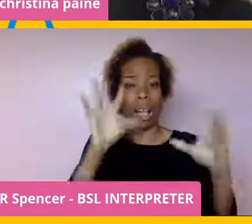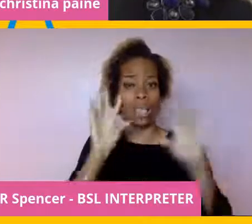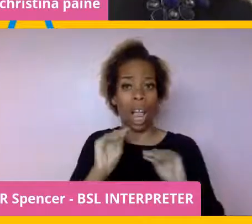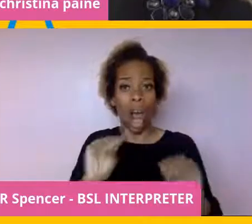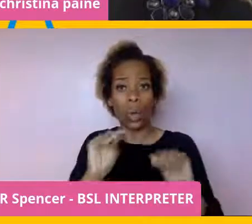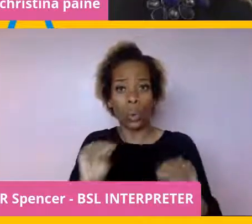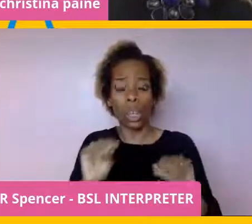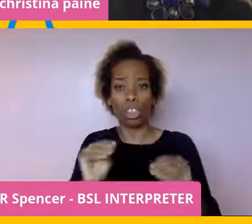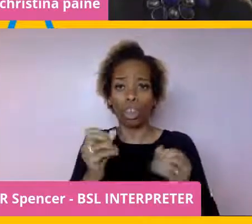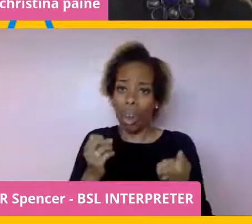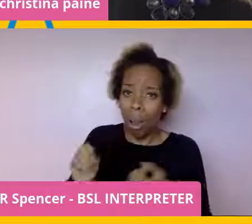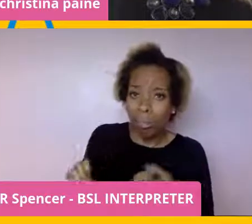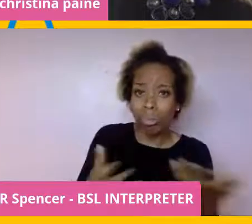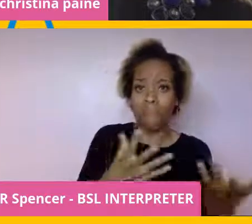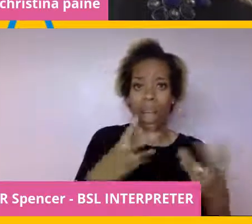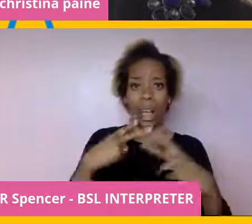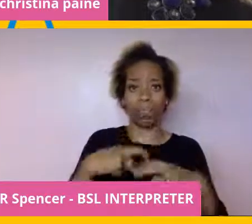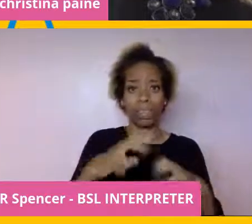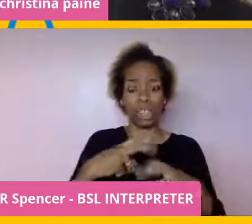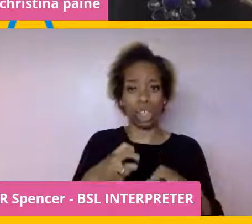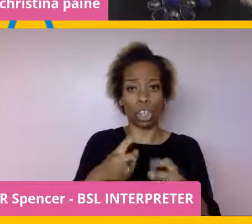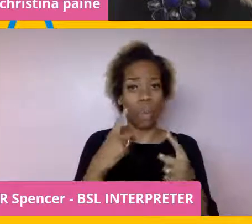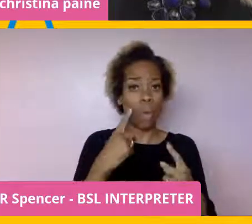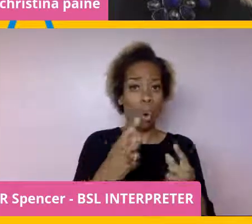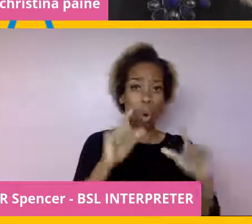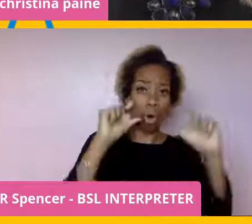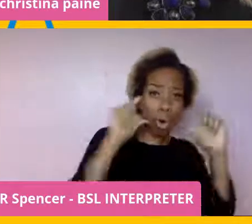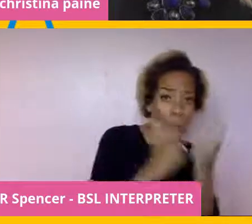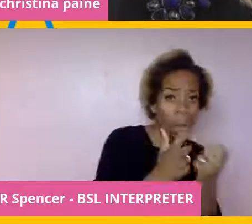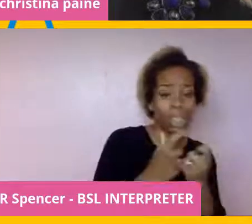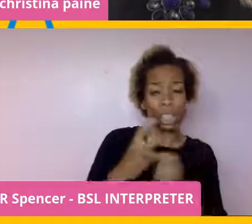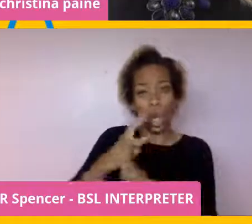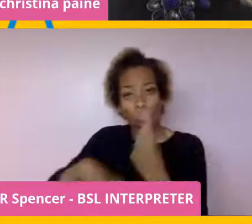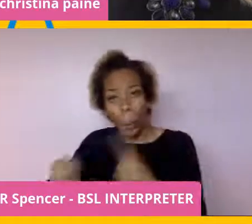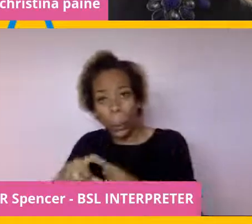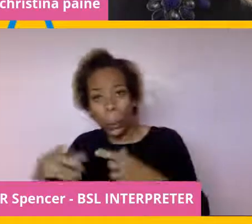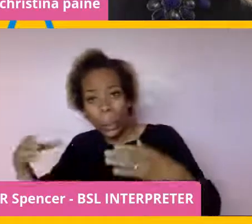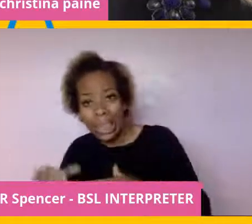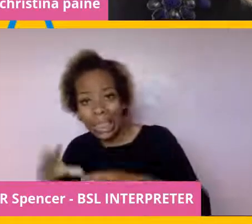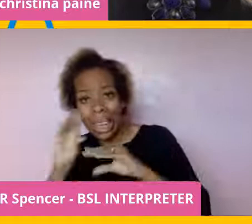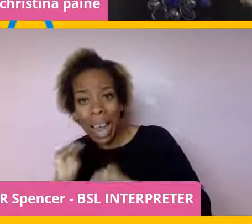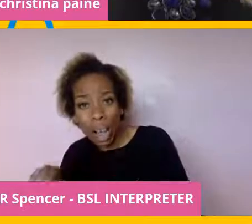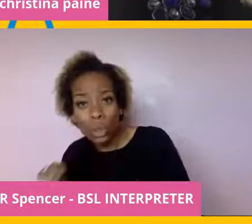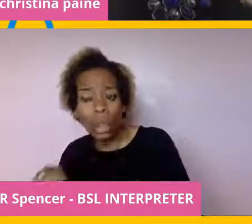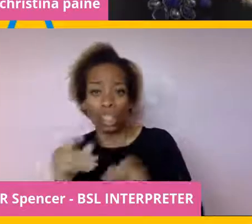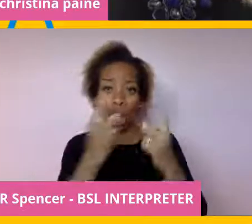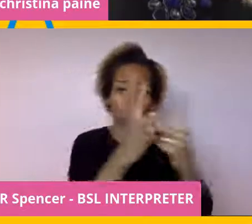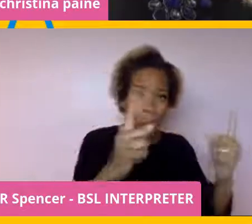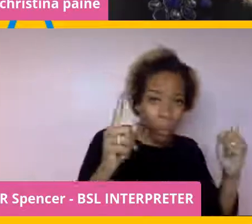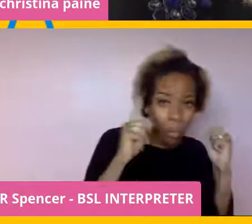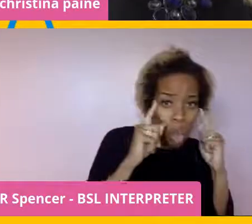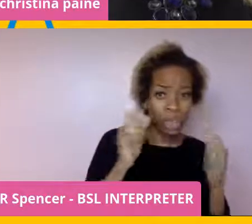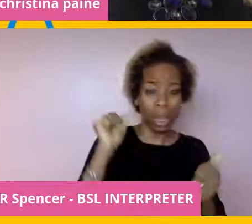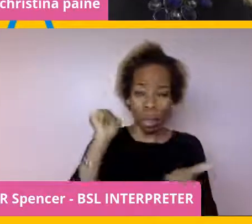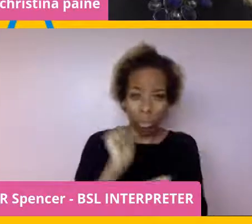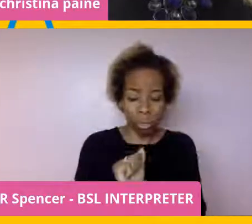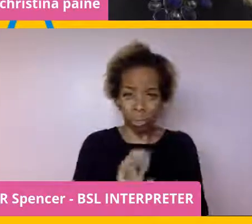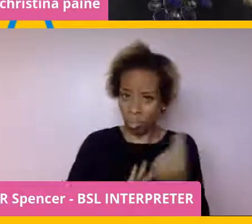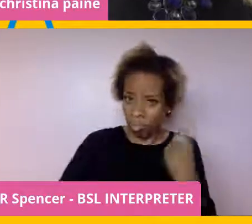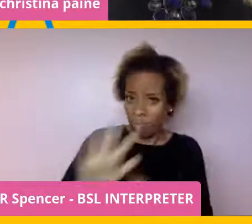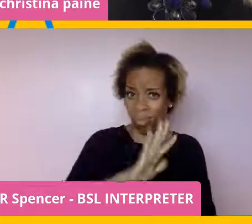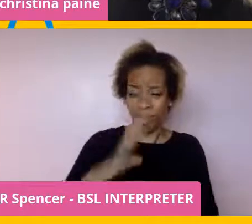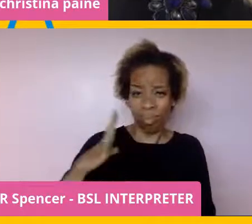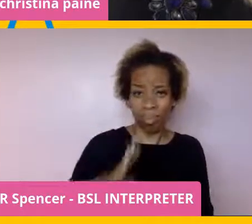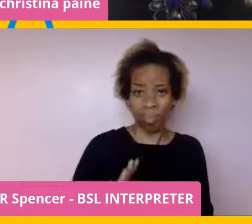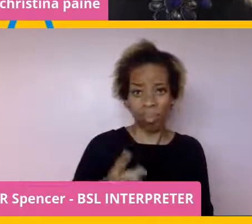that colleges, that prison education units, that community education units and universities provide. We are a vital part of not